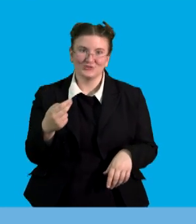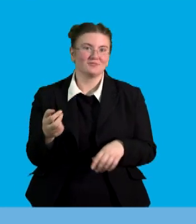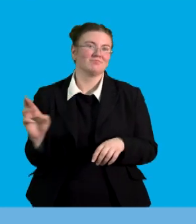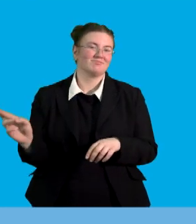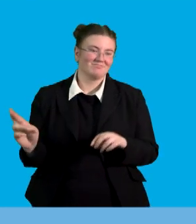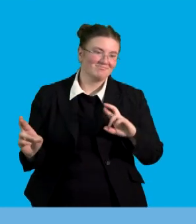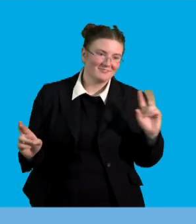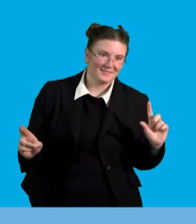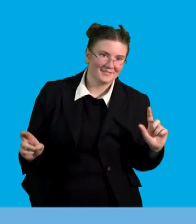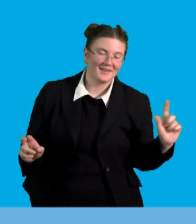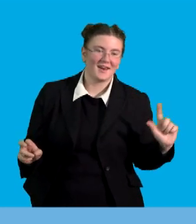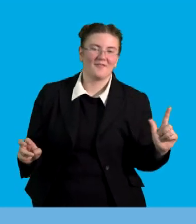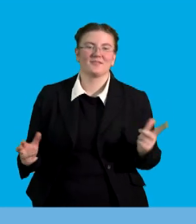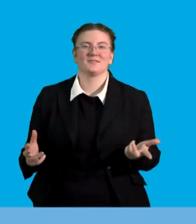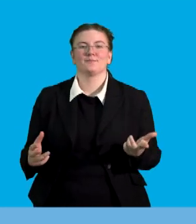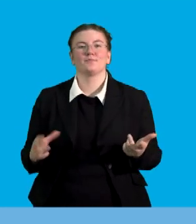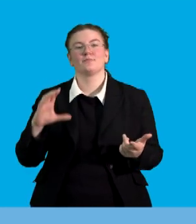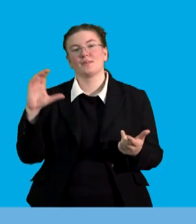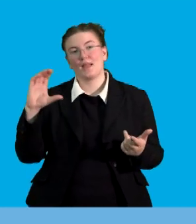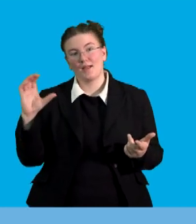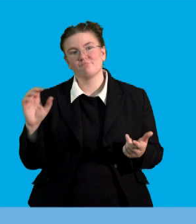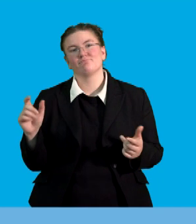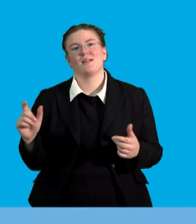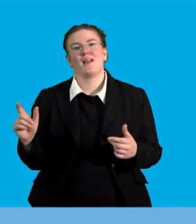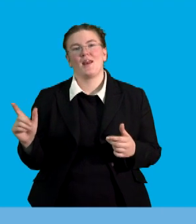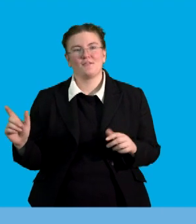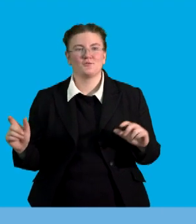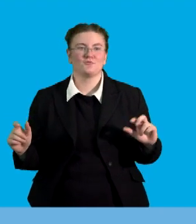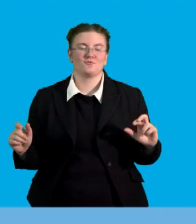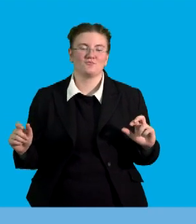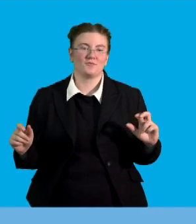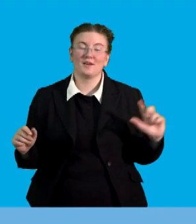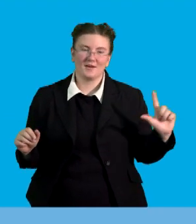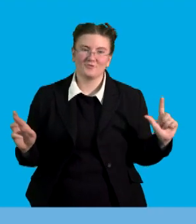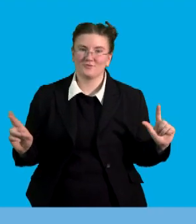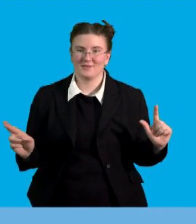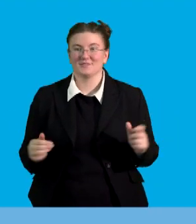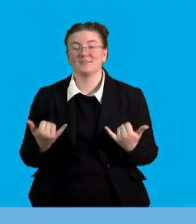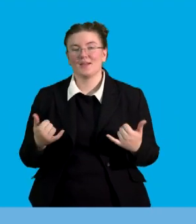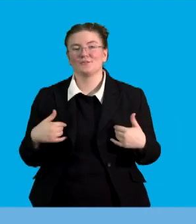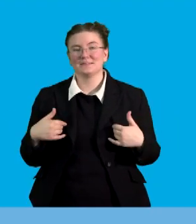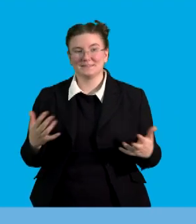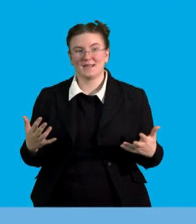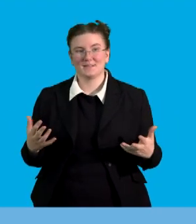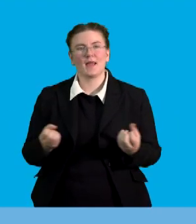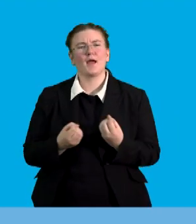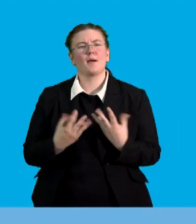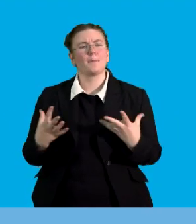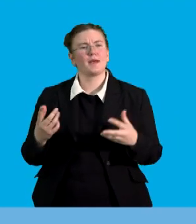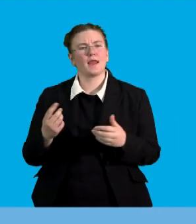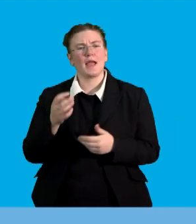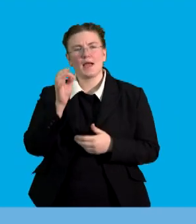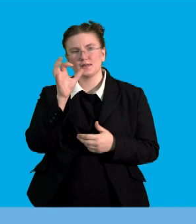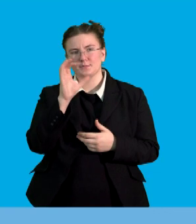right. Carbon, how many we have on the left and also on the right. So to start, how many now how